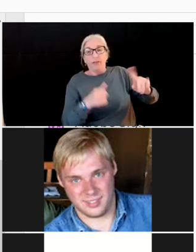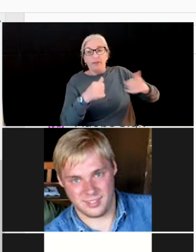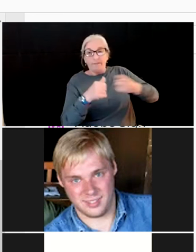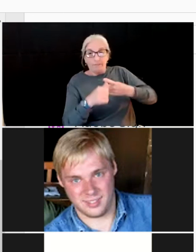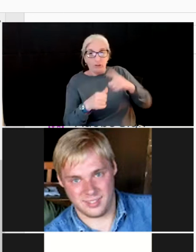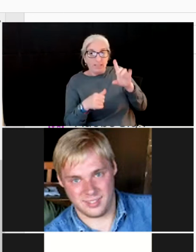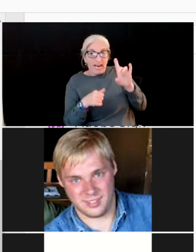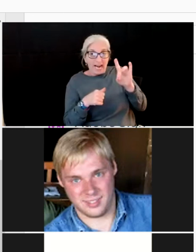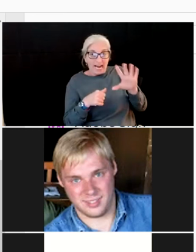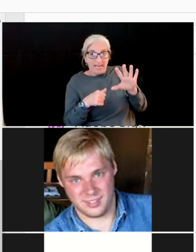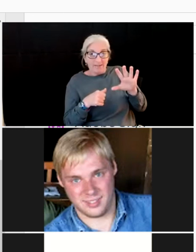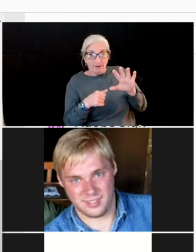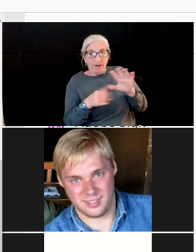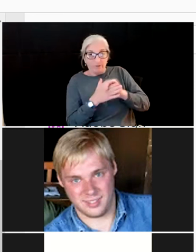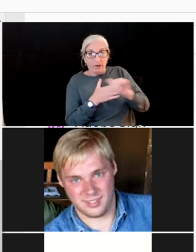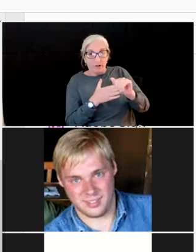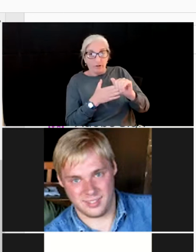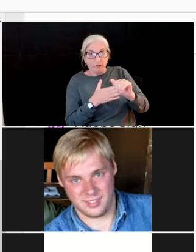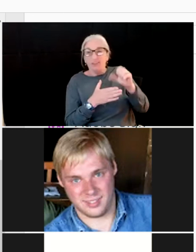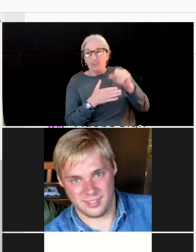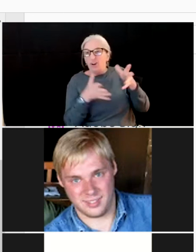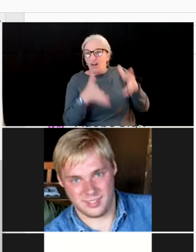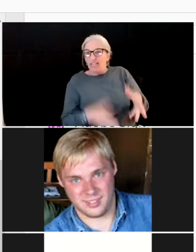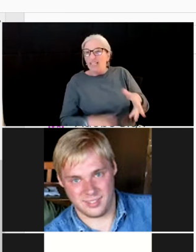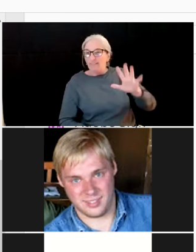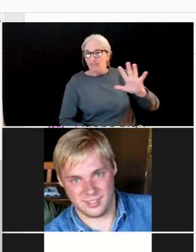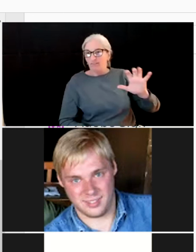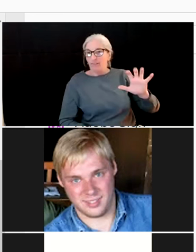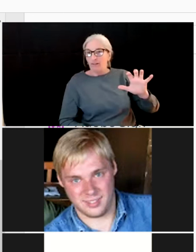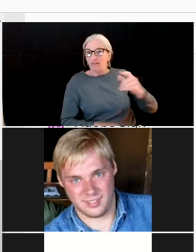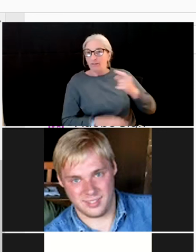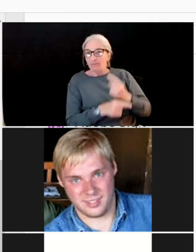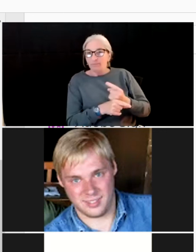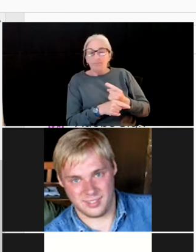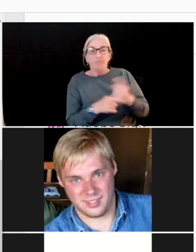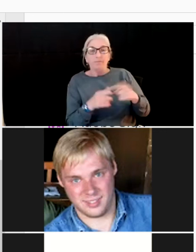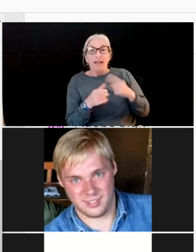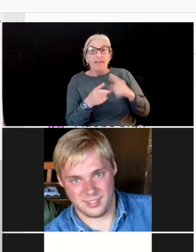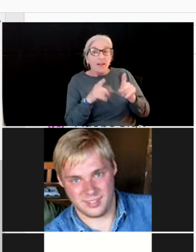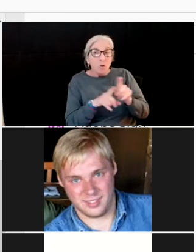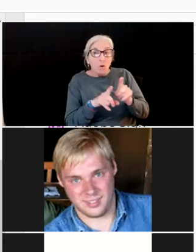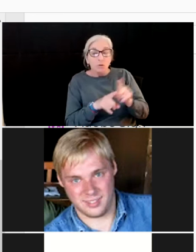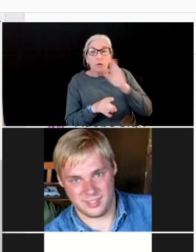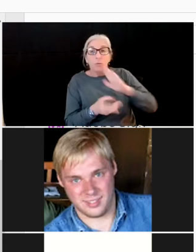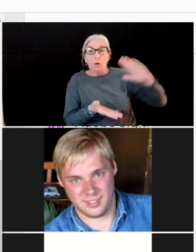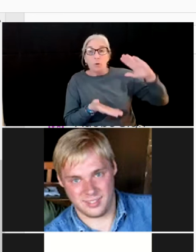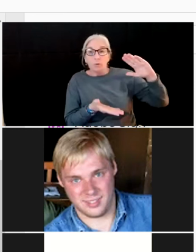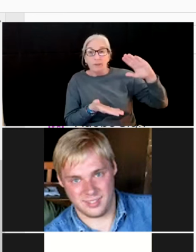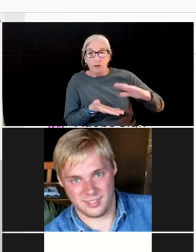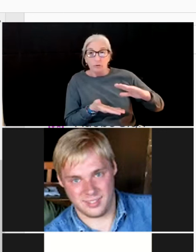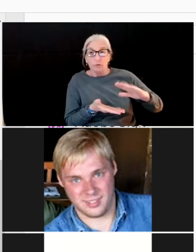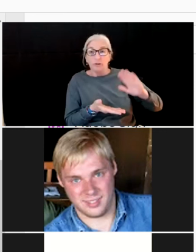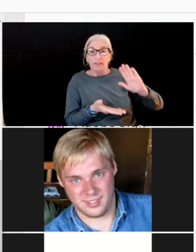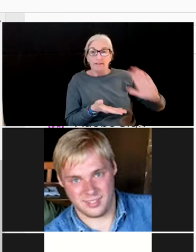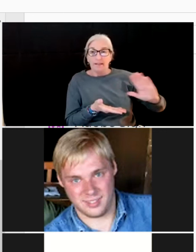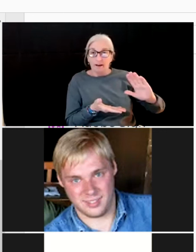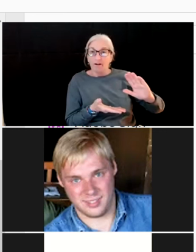client makes while they work, and then they're going to reduce that countable income by half, right? So